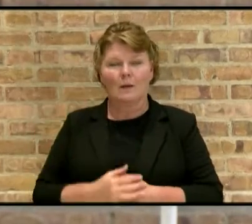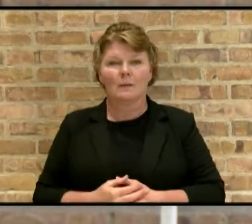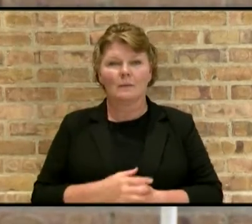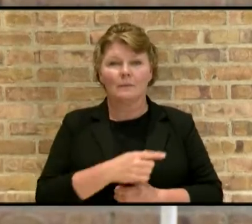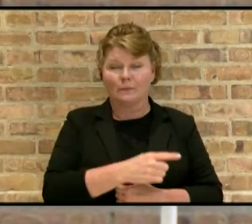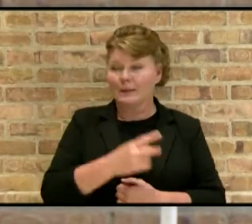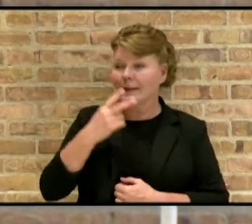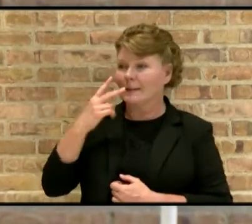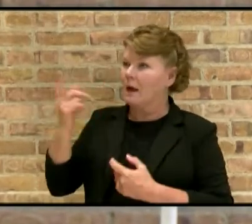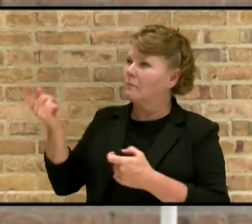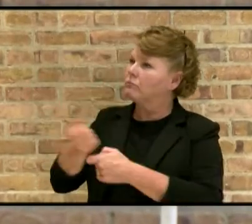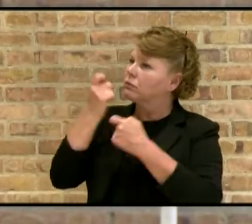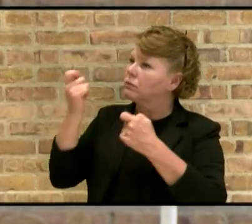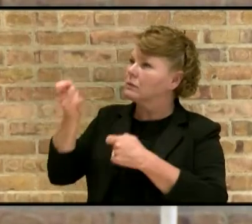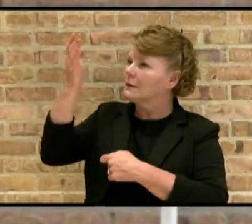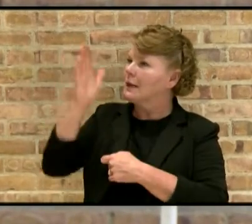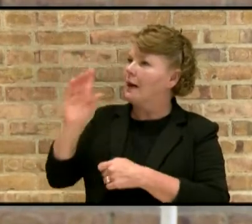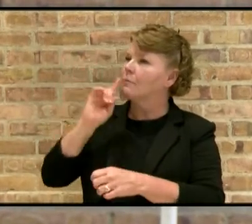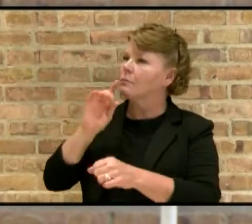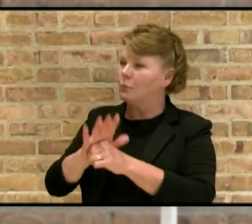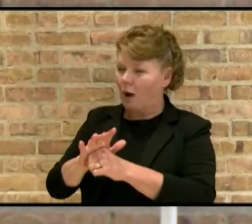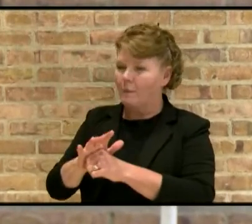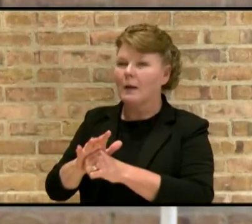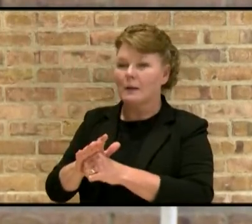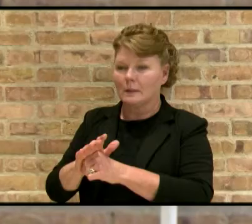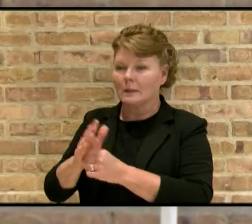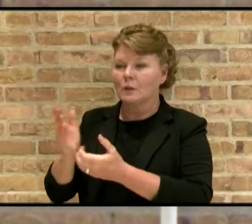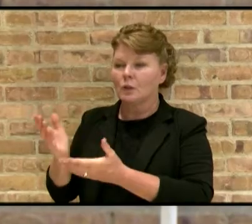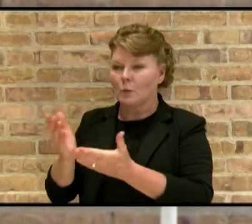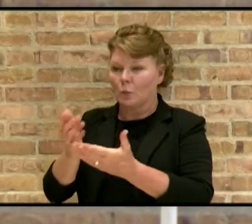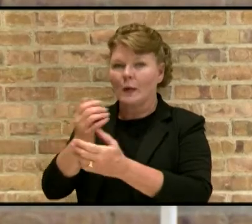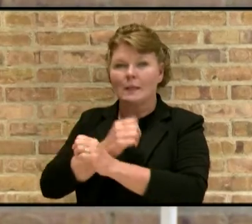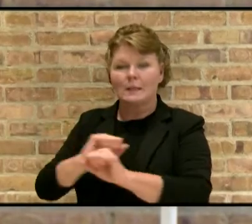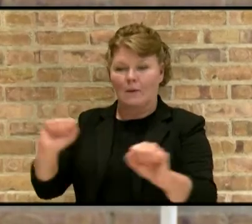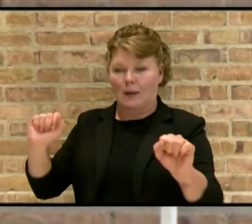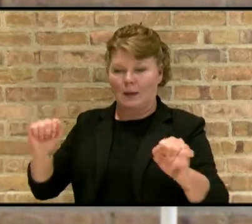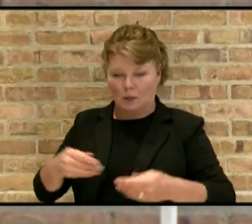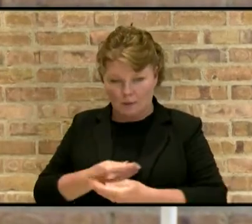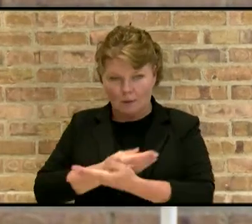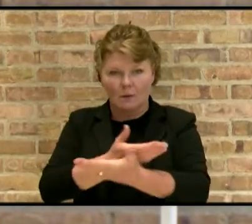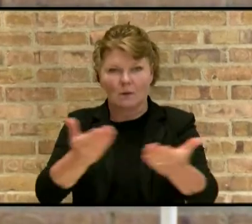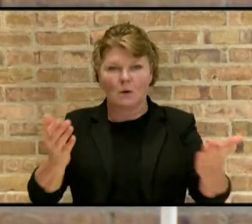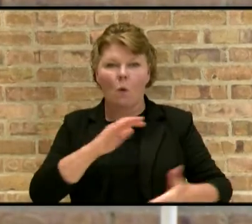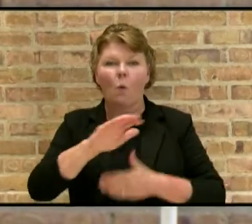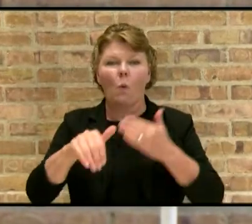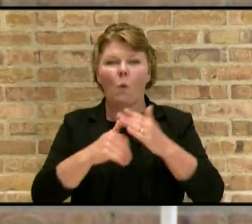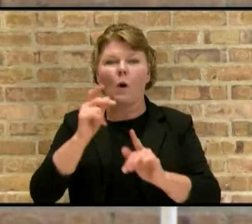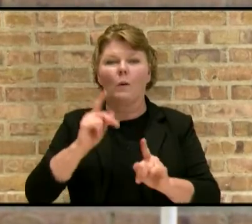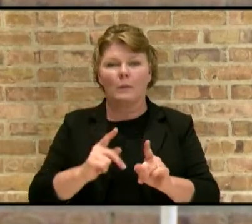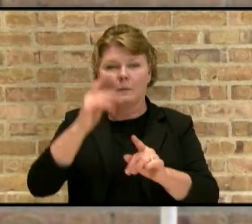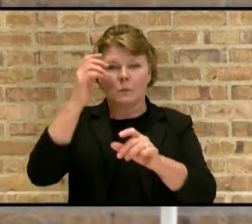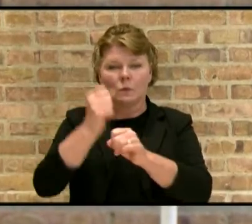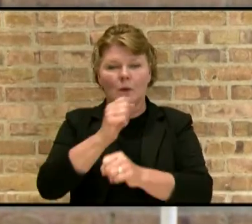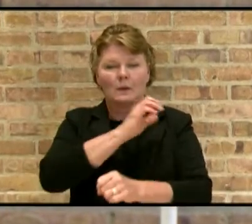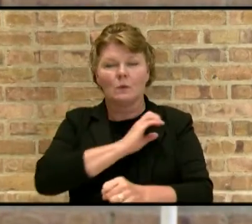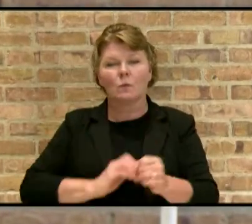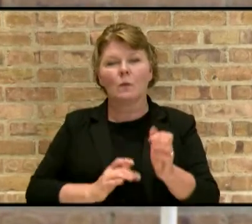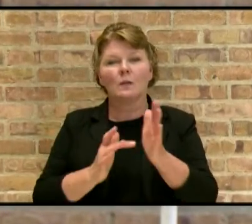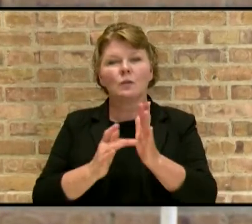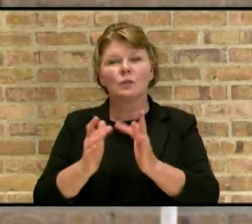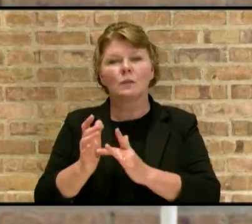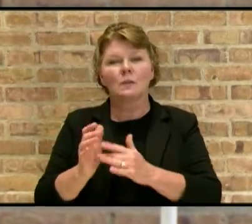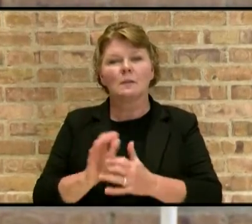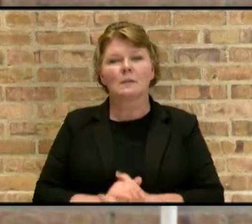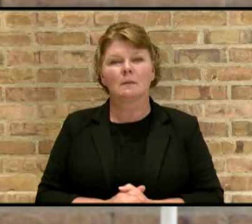the triumph of God's promise to bring salvation of God to all people in Christ Jesus. But